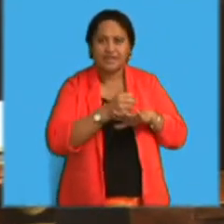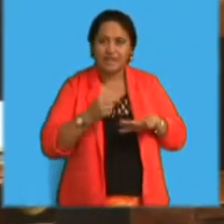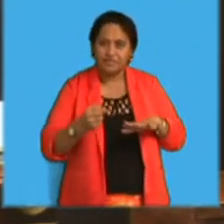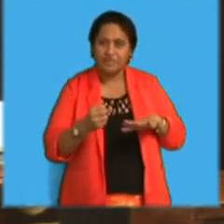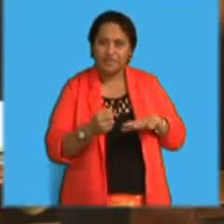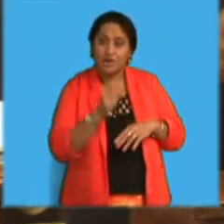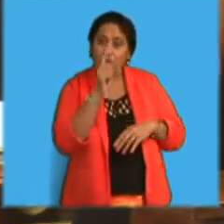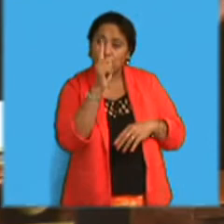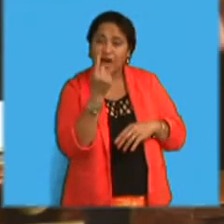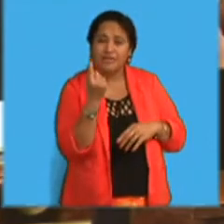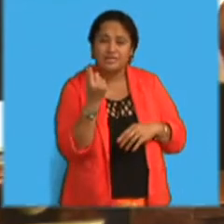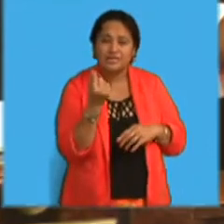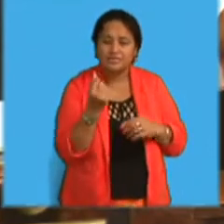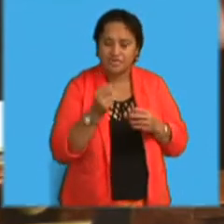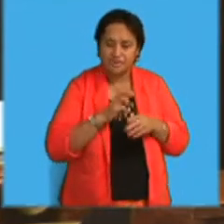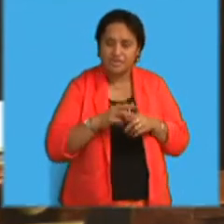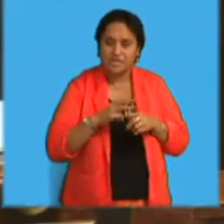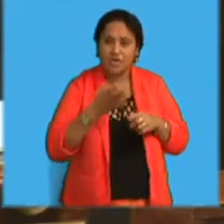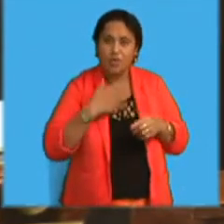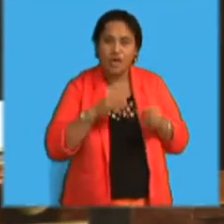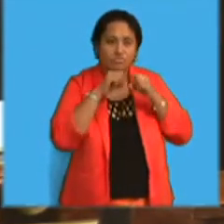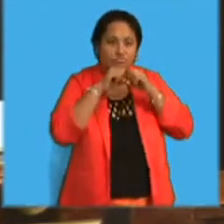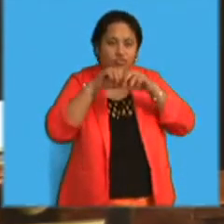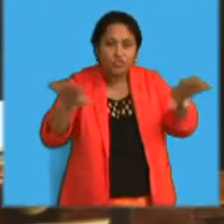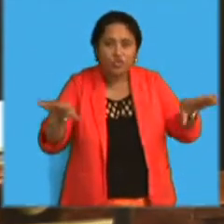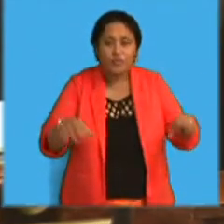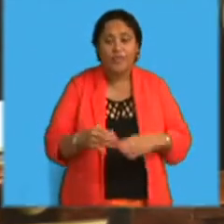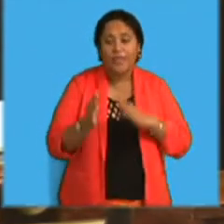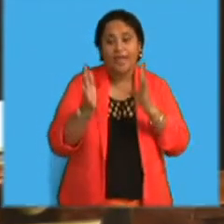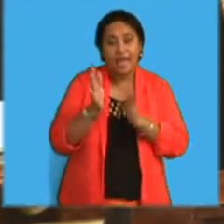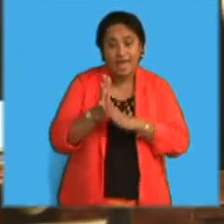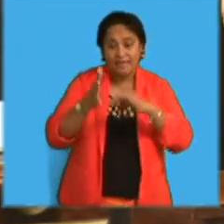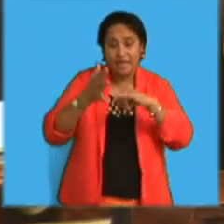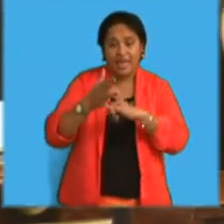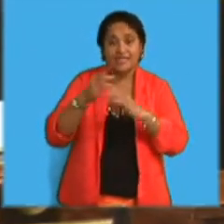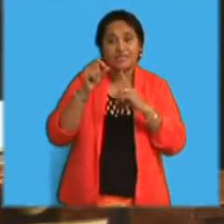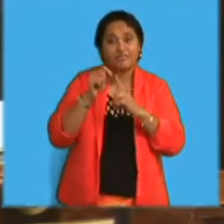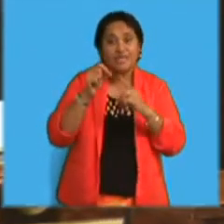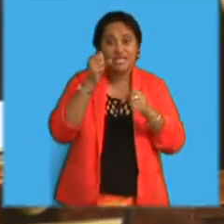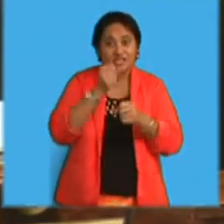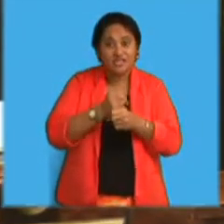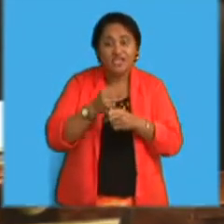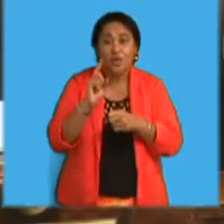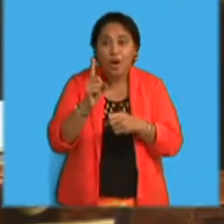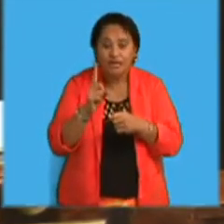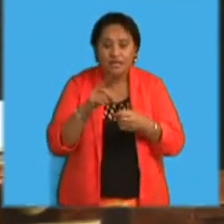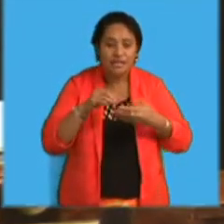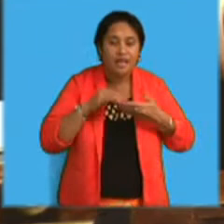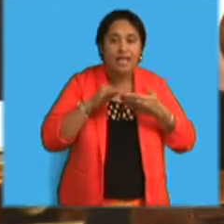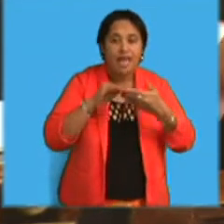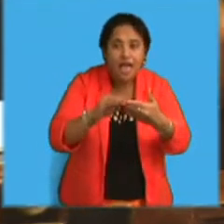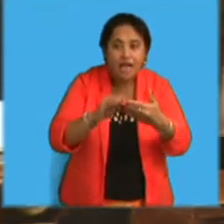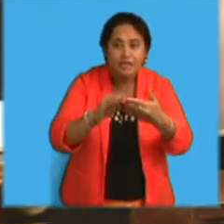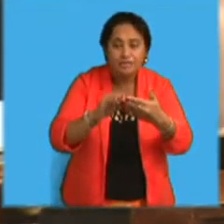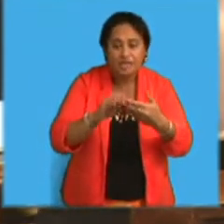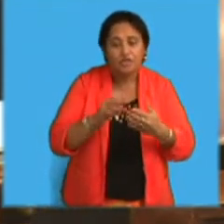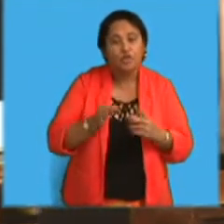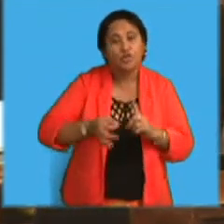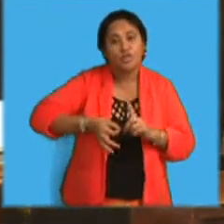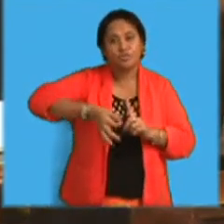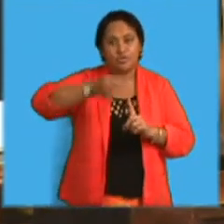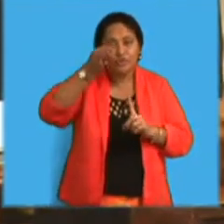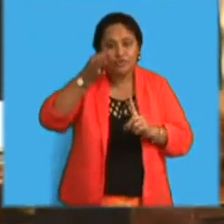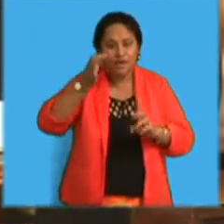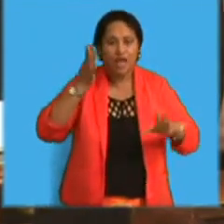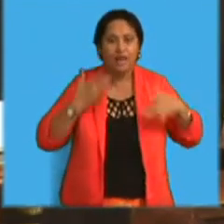that we want to convey, and that is that the MSBG is contributing to the improvement of livelihoods of